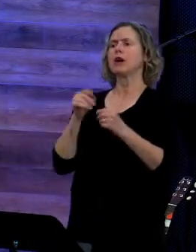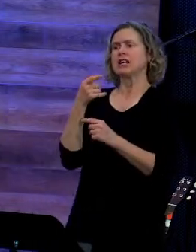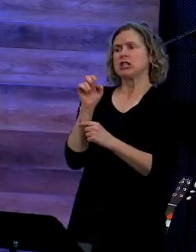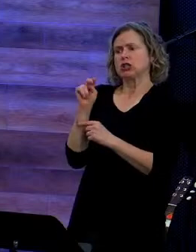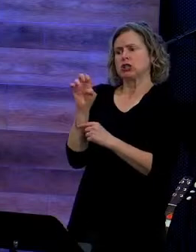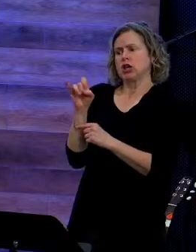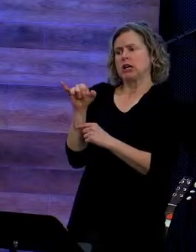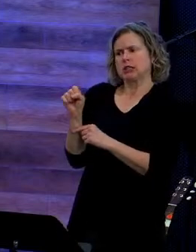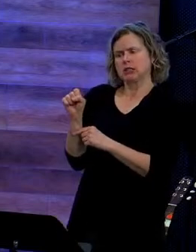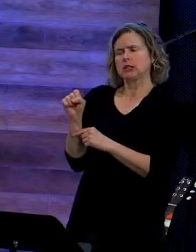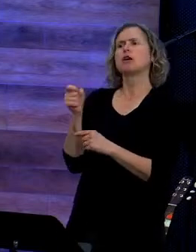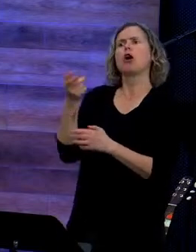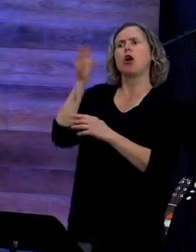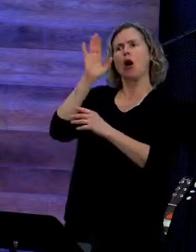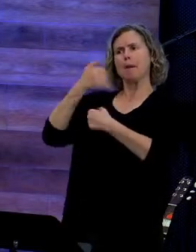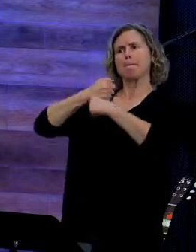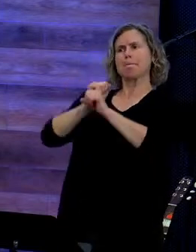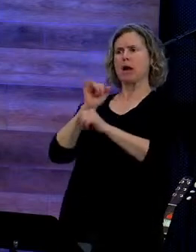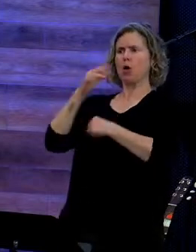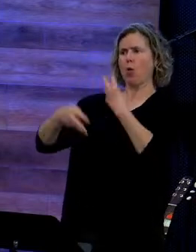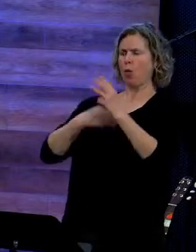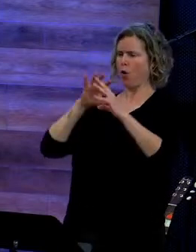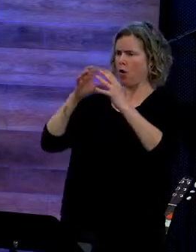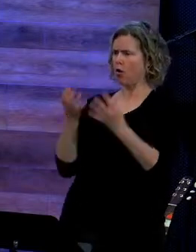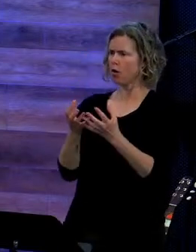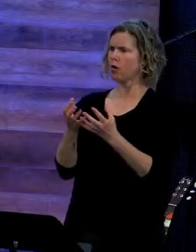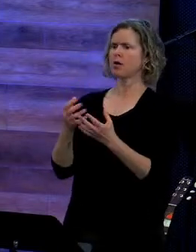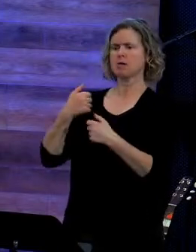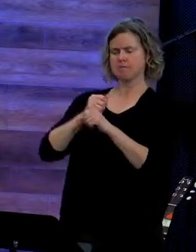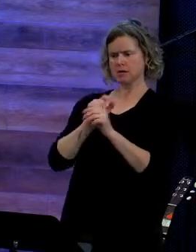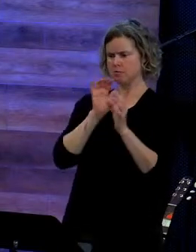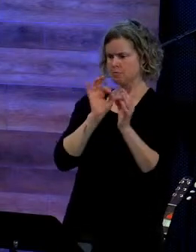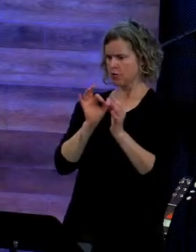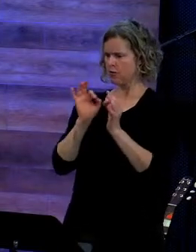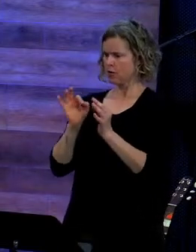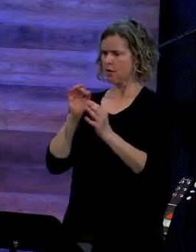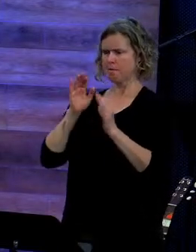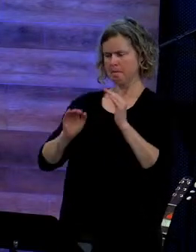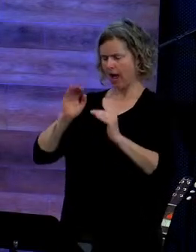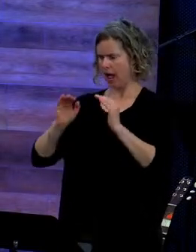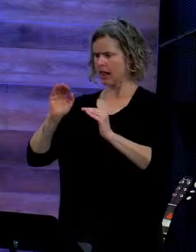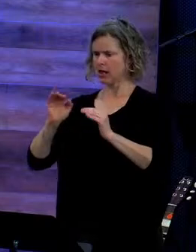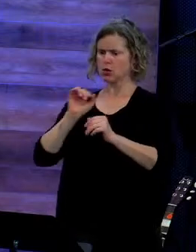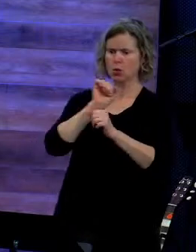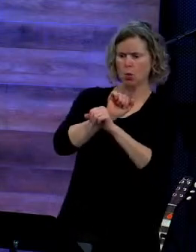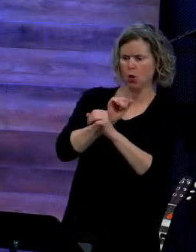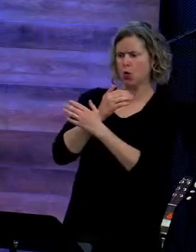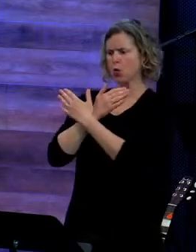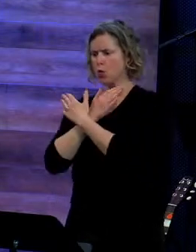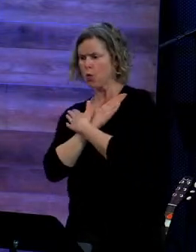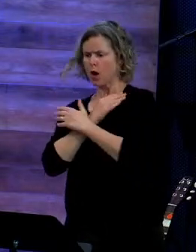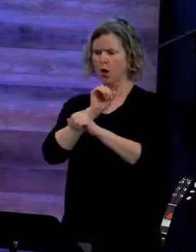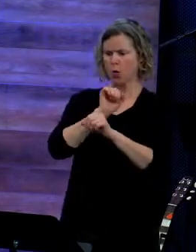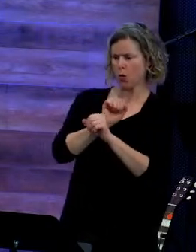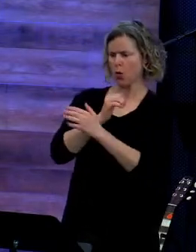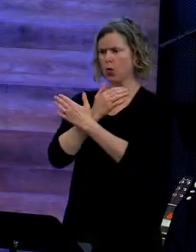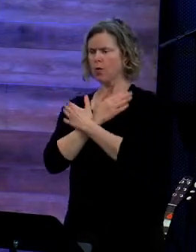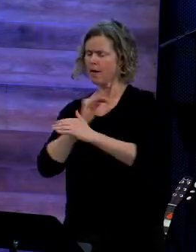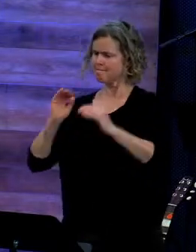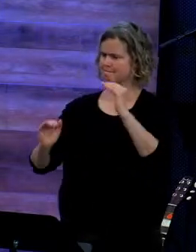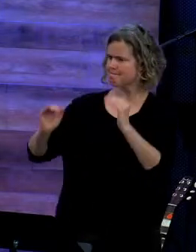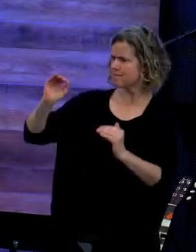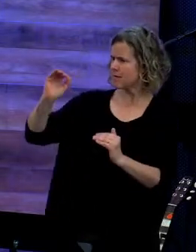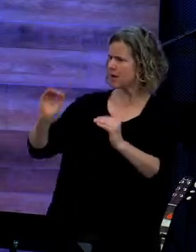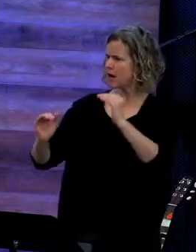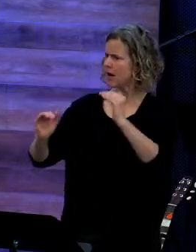balance. So although we are not slaves, we do need God's wisdom and help if we want to break this cycle of busyness in our